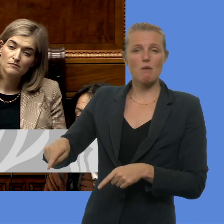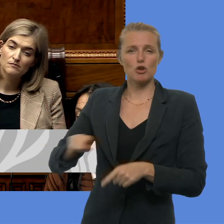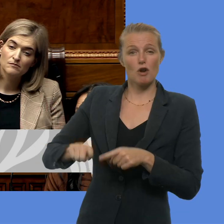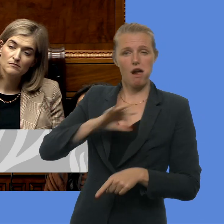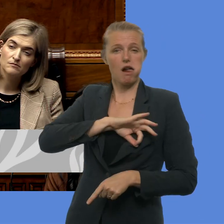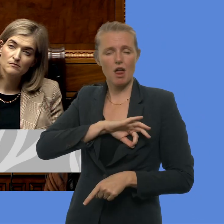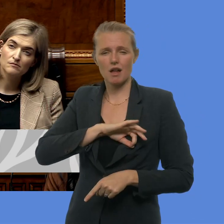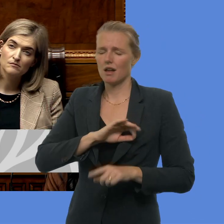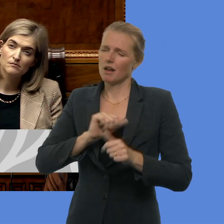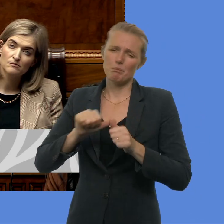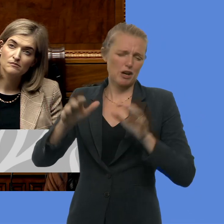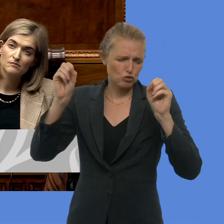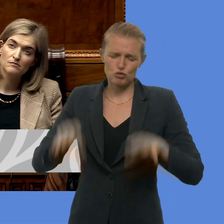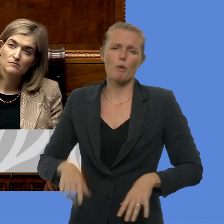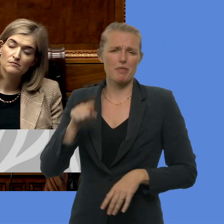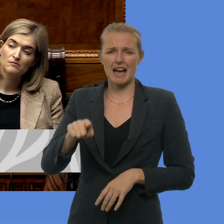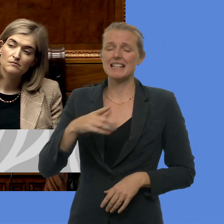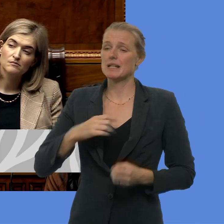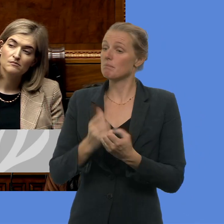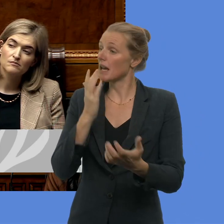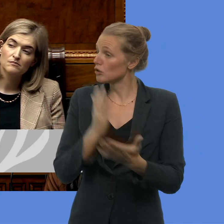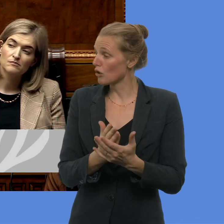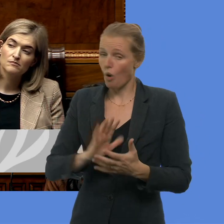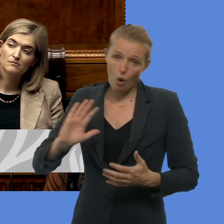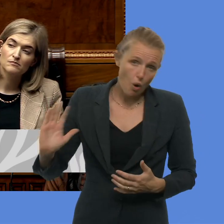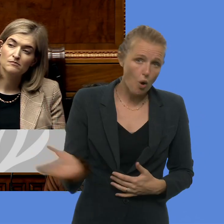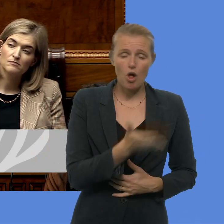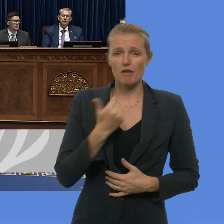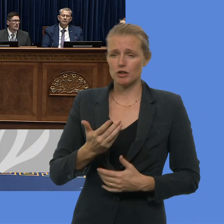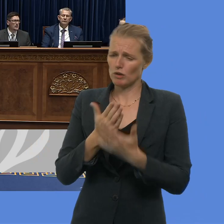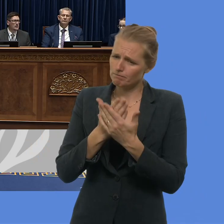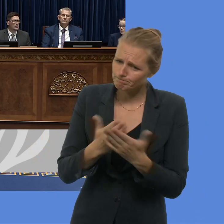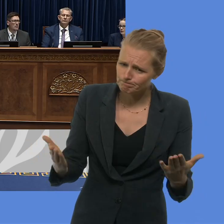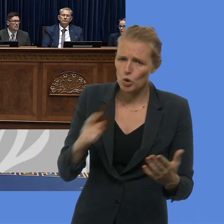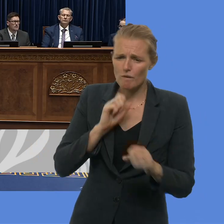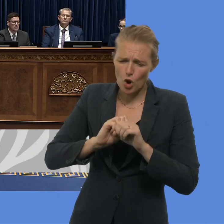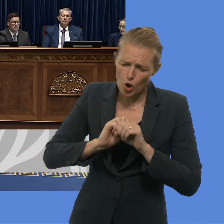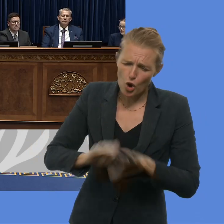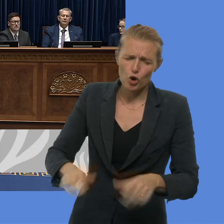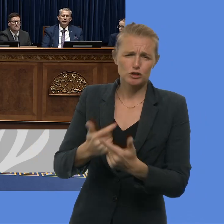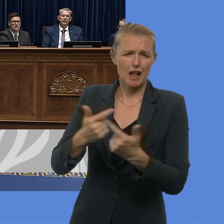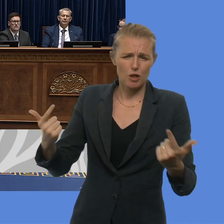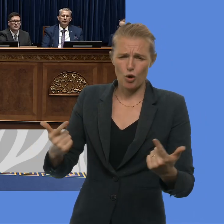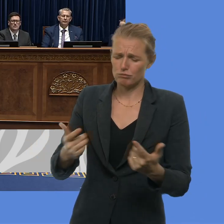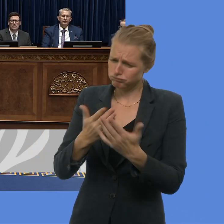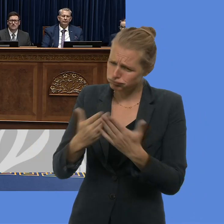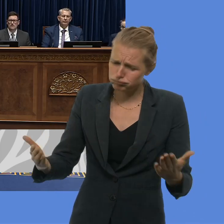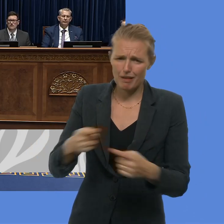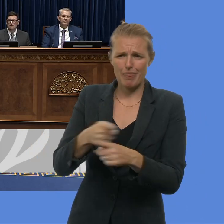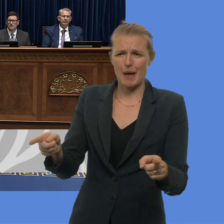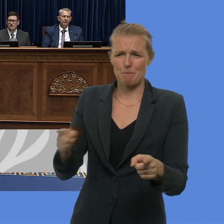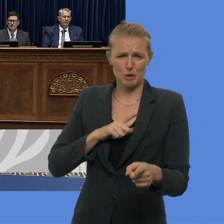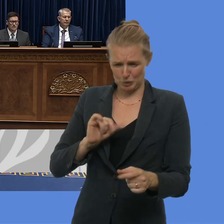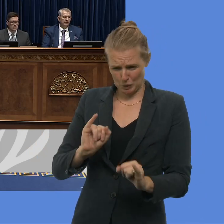conduct ourselves in a manner that is about acknowledging all loss, with all taking responsibility for what was done in their name?